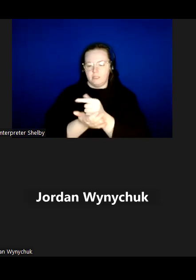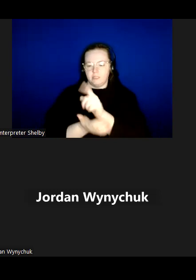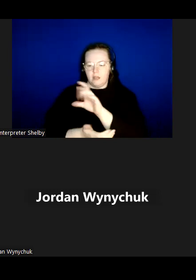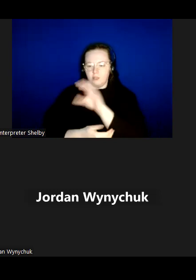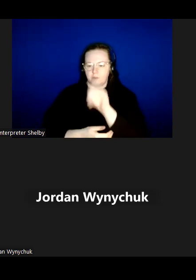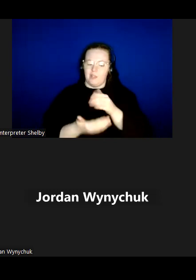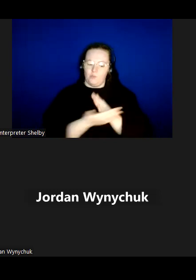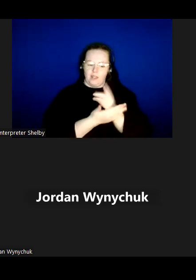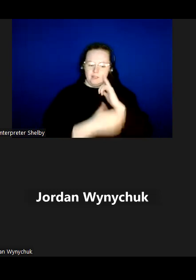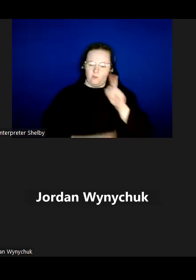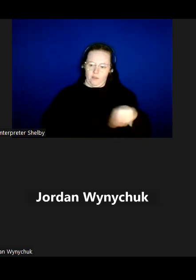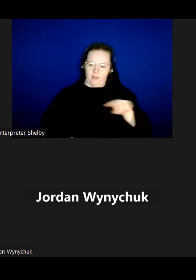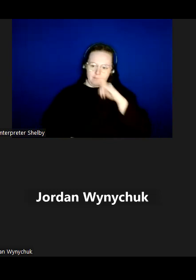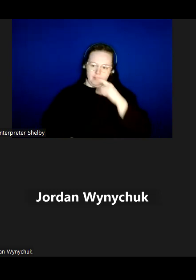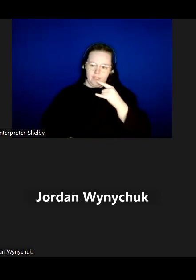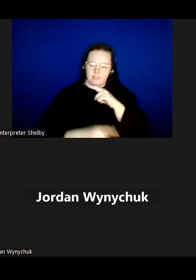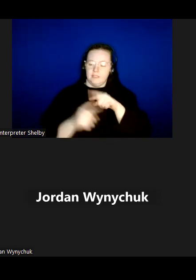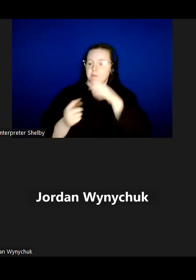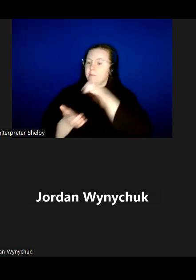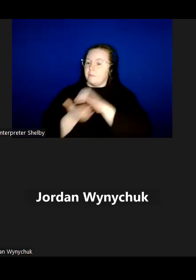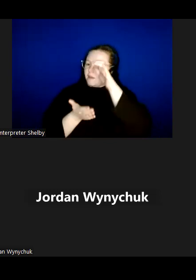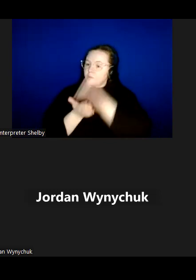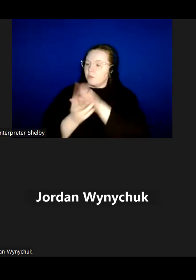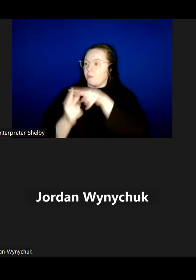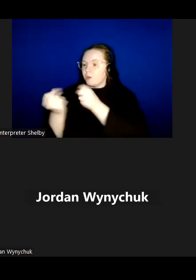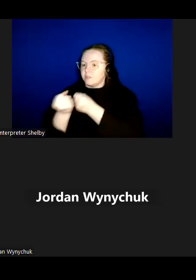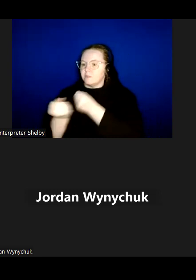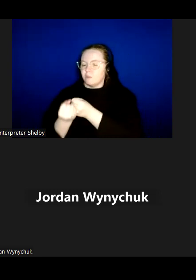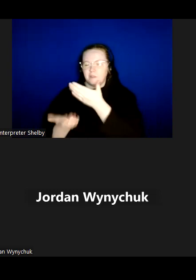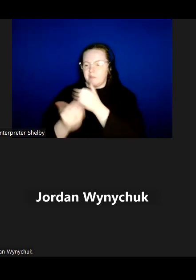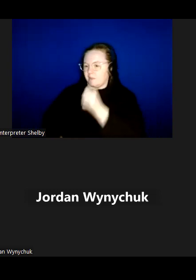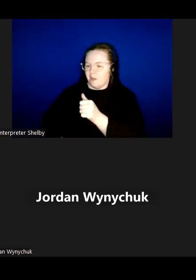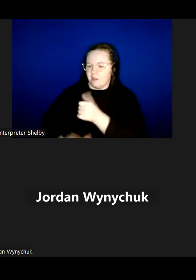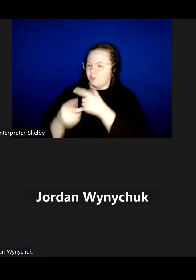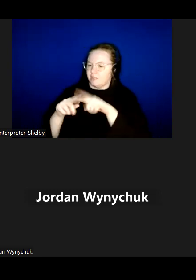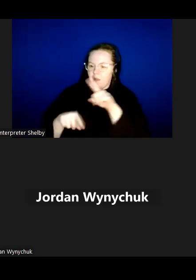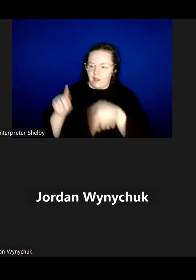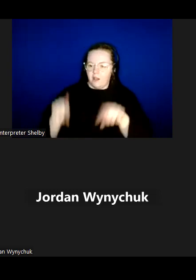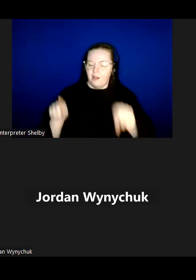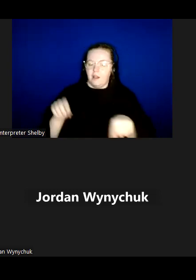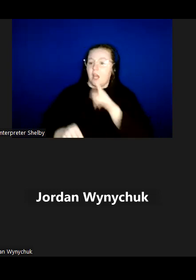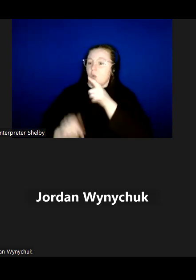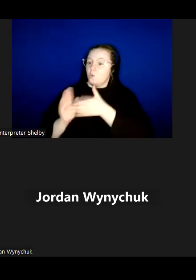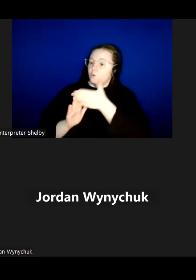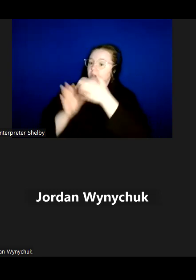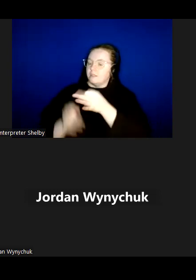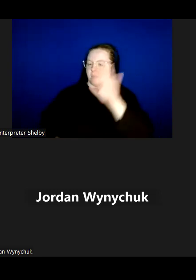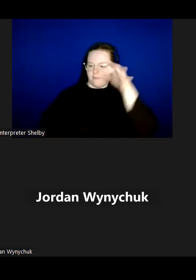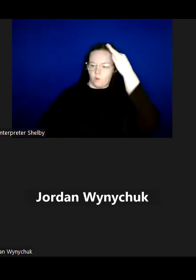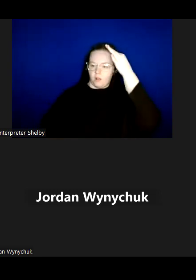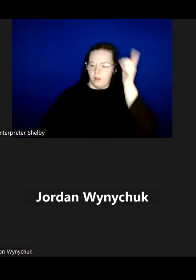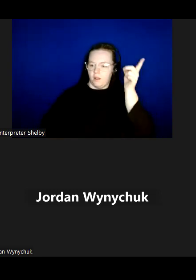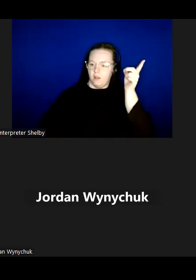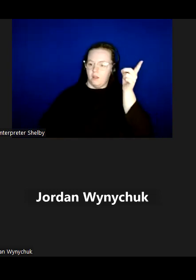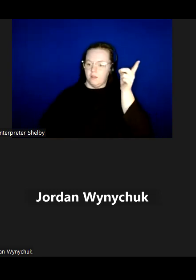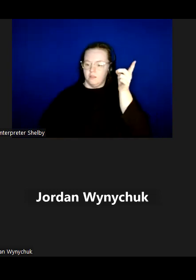the child, but spousal support or partner support is not necessarily. And that is governed by the federal law. So you would